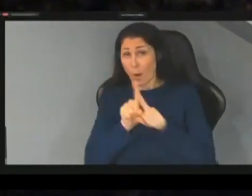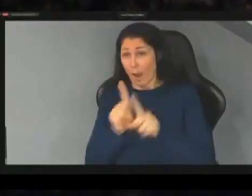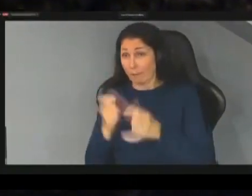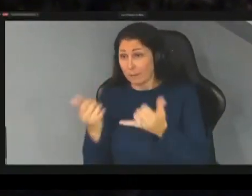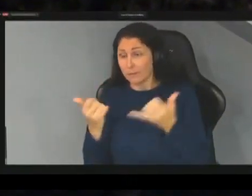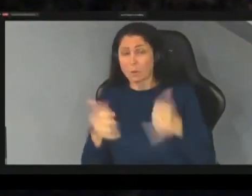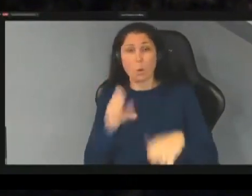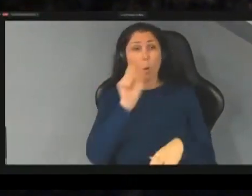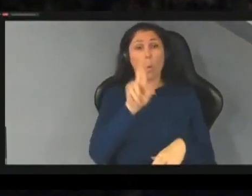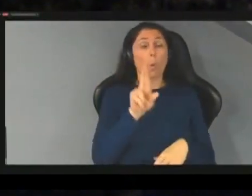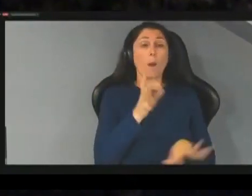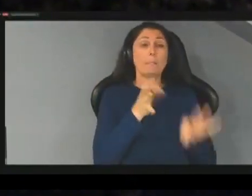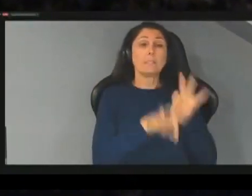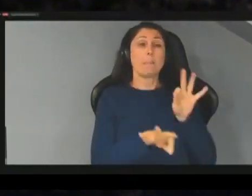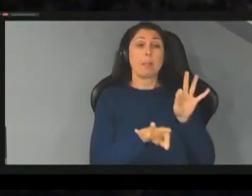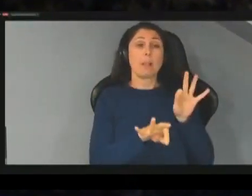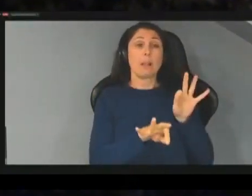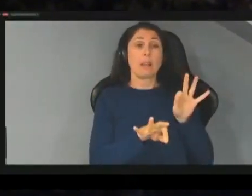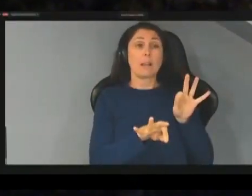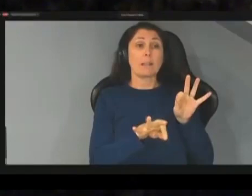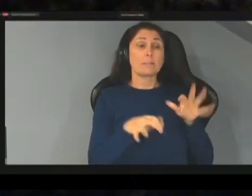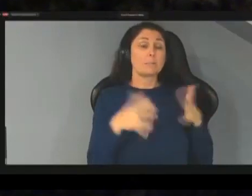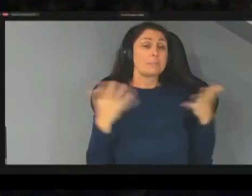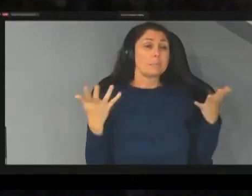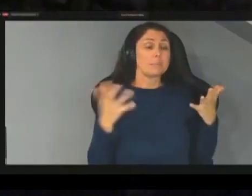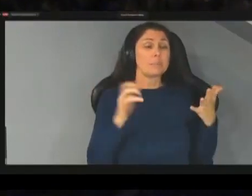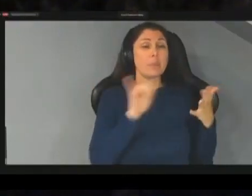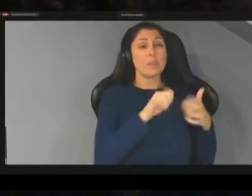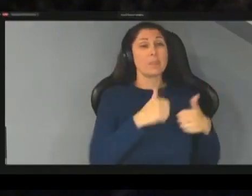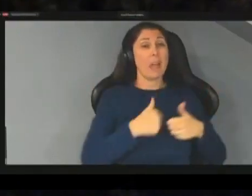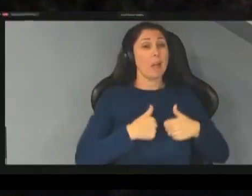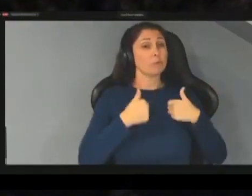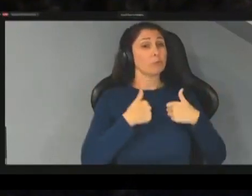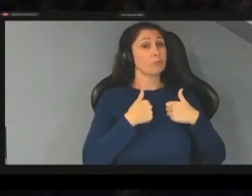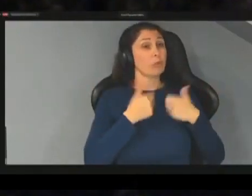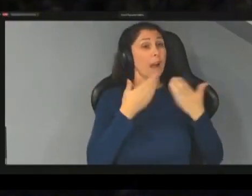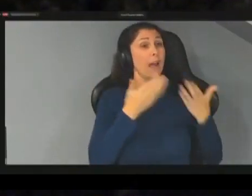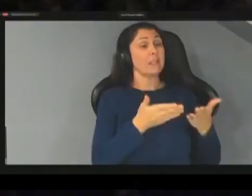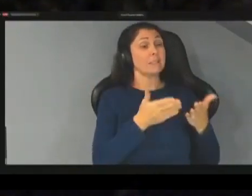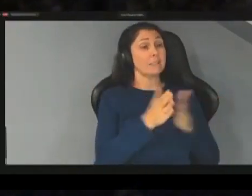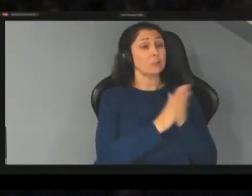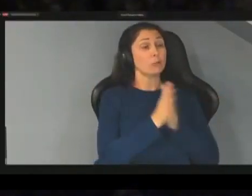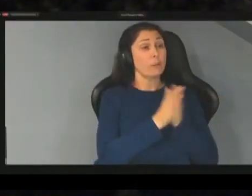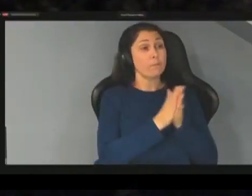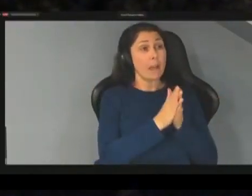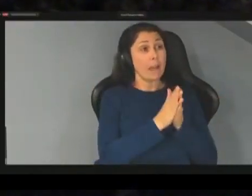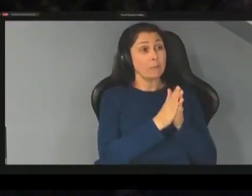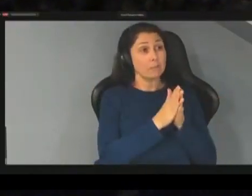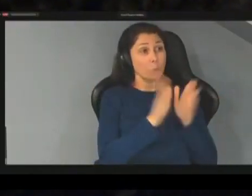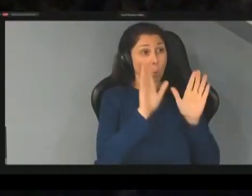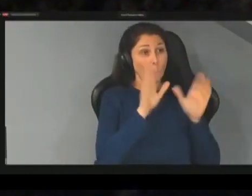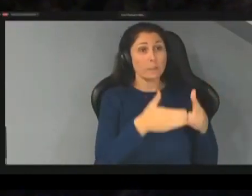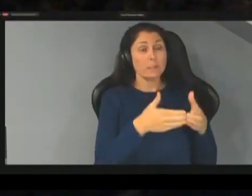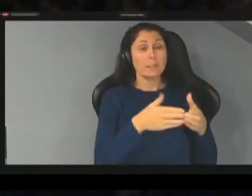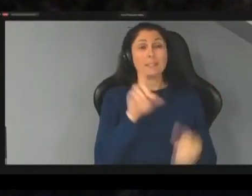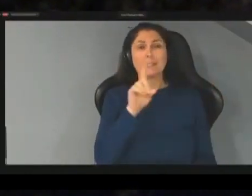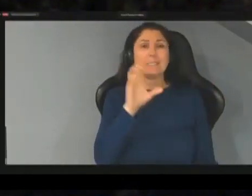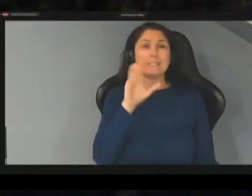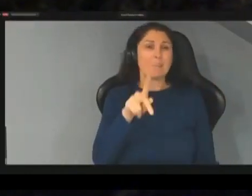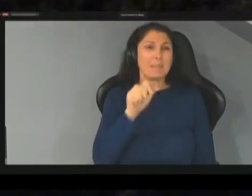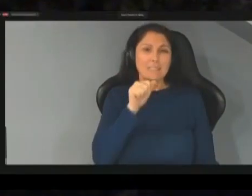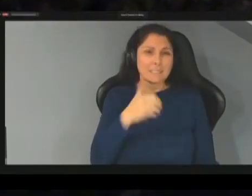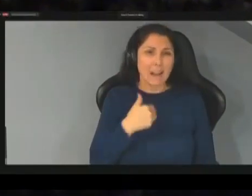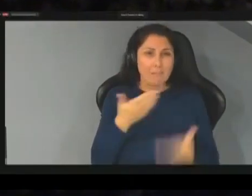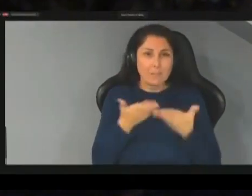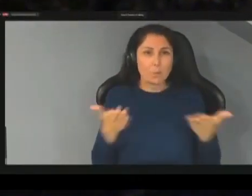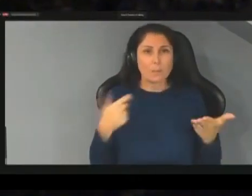it's simply the resident-driven organizations. But, and I get, DCP does not have the resources that we